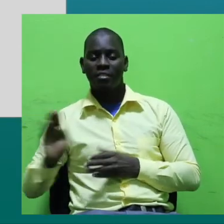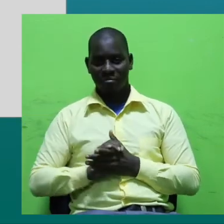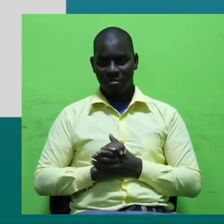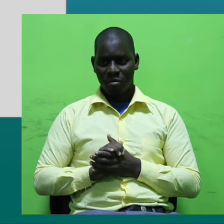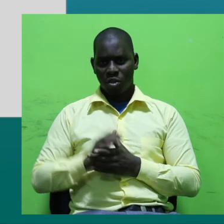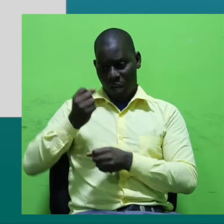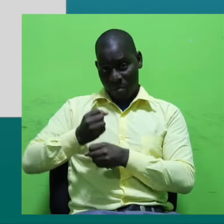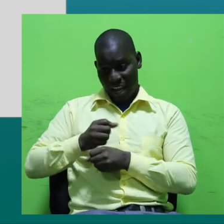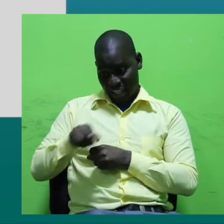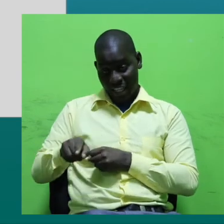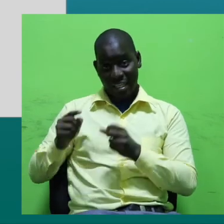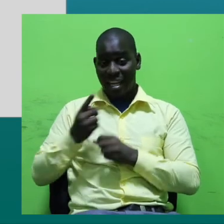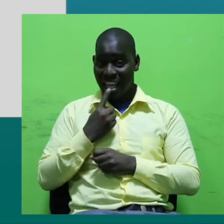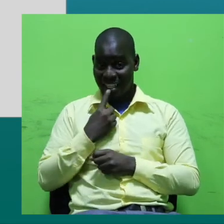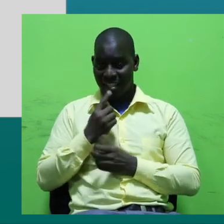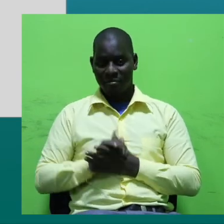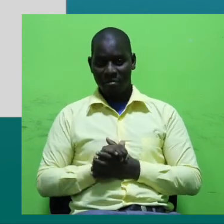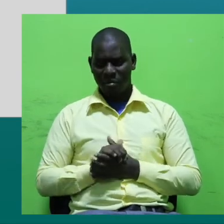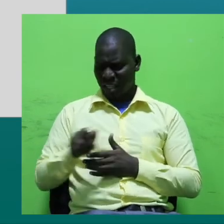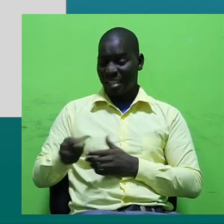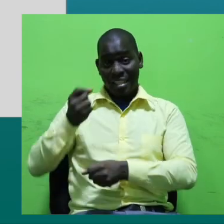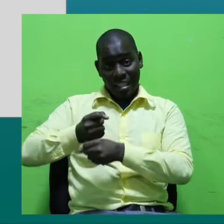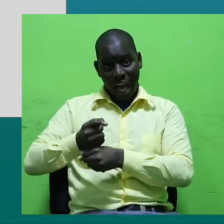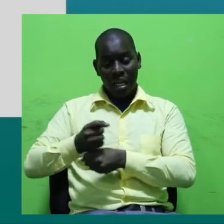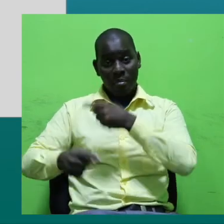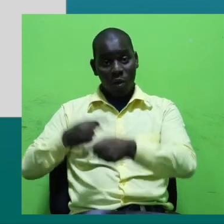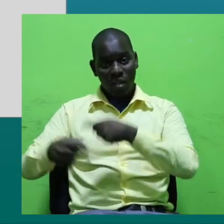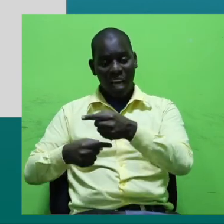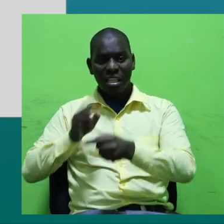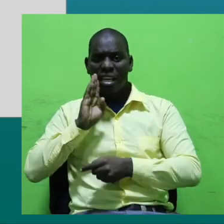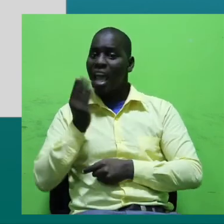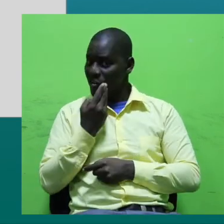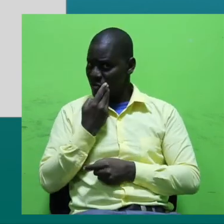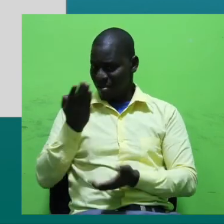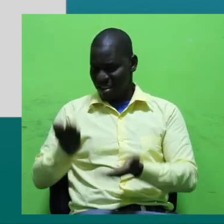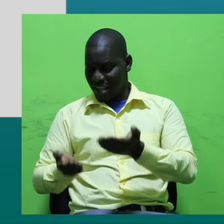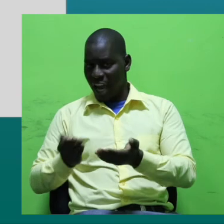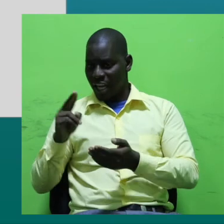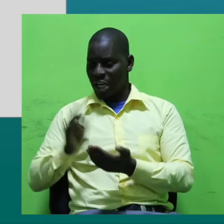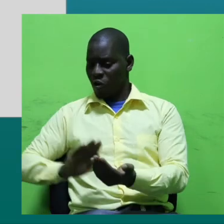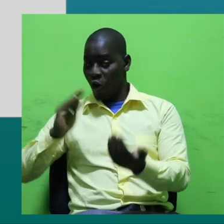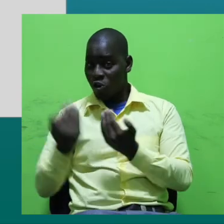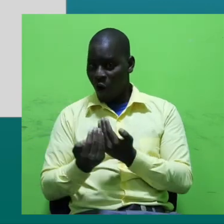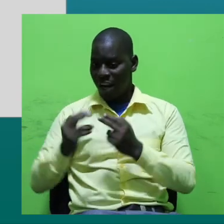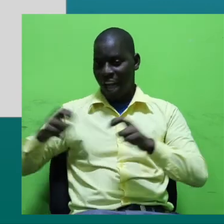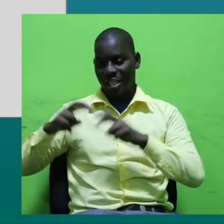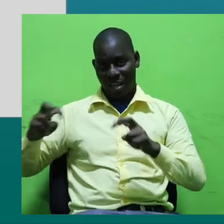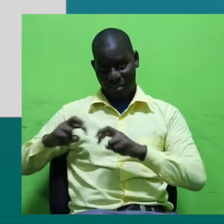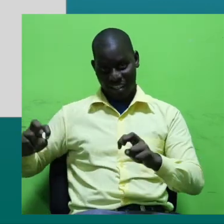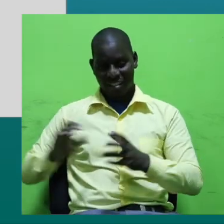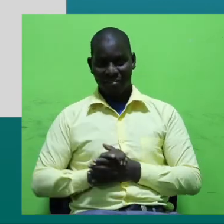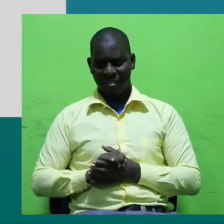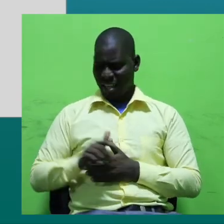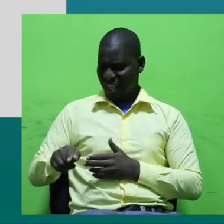or manipulated by the scientist. It is not changed by other variables. The independent